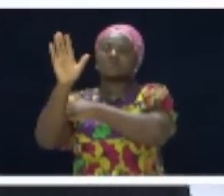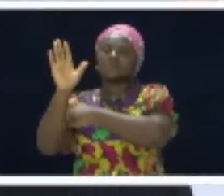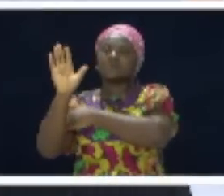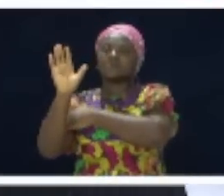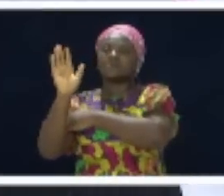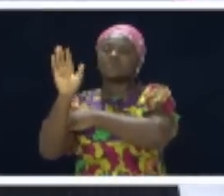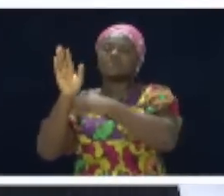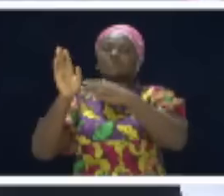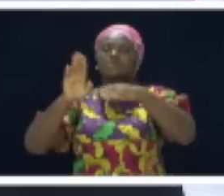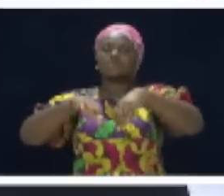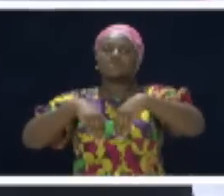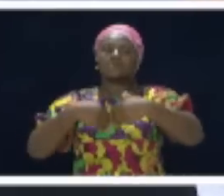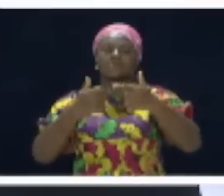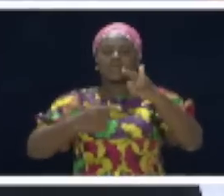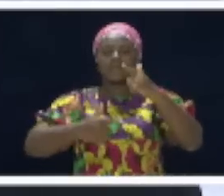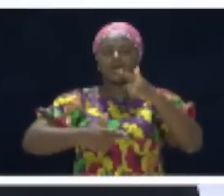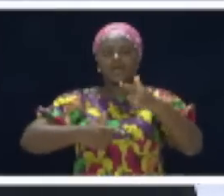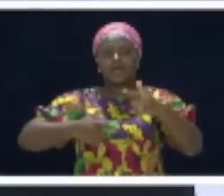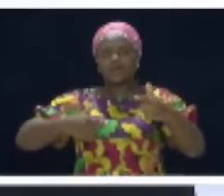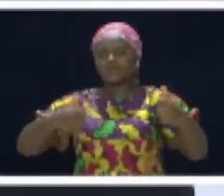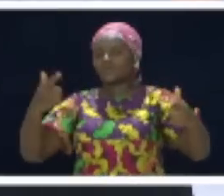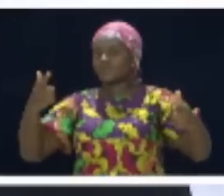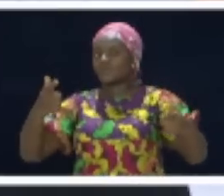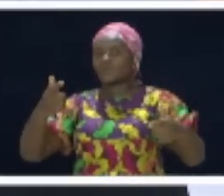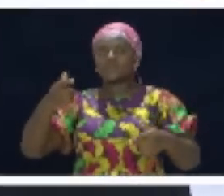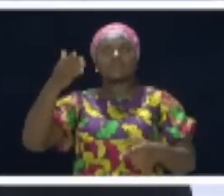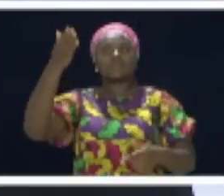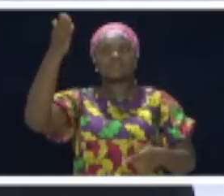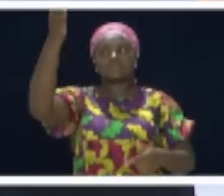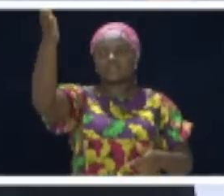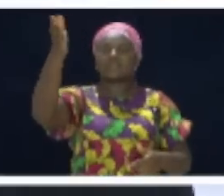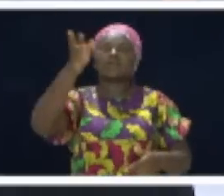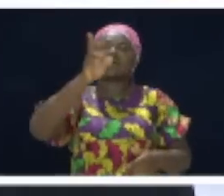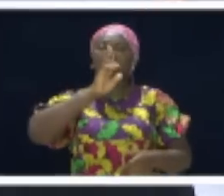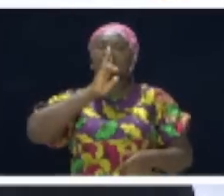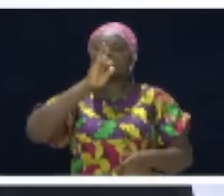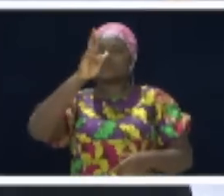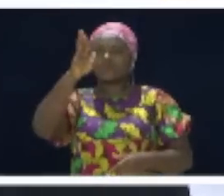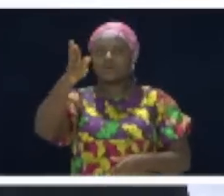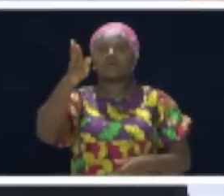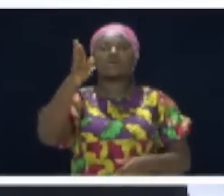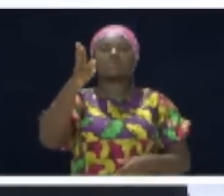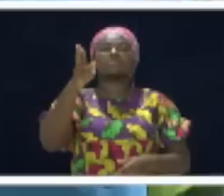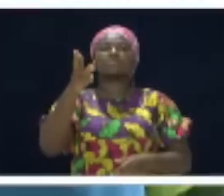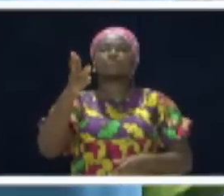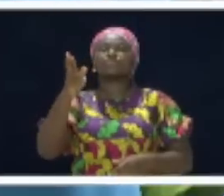immortal God, how great